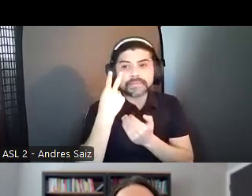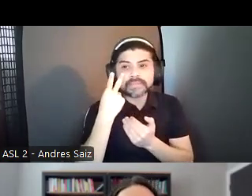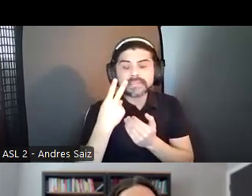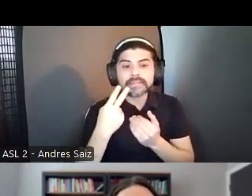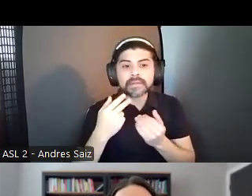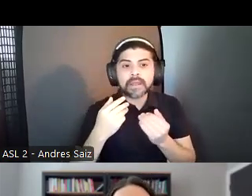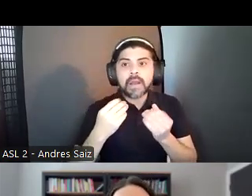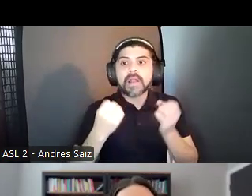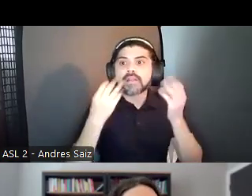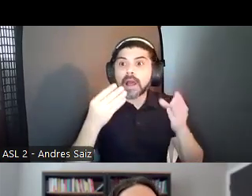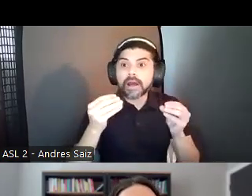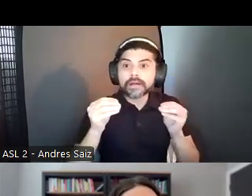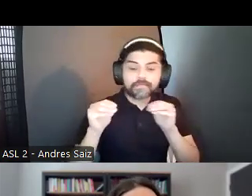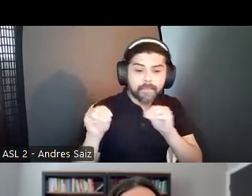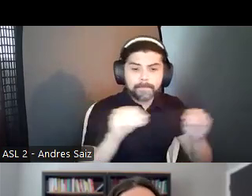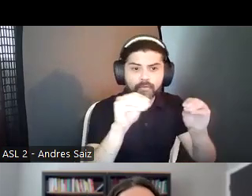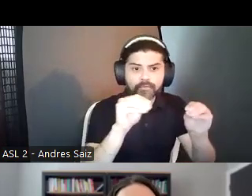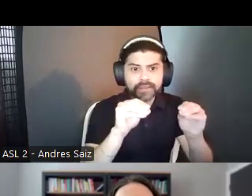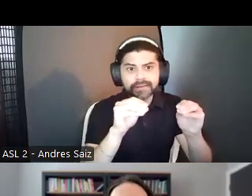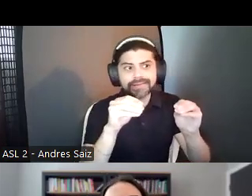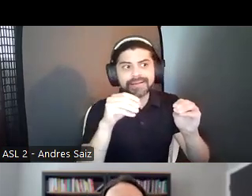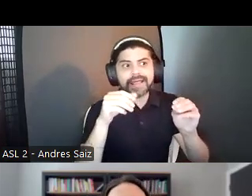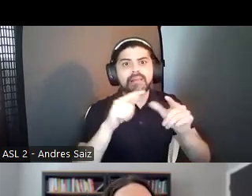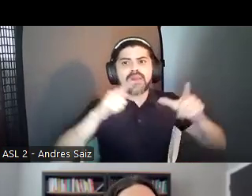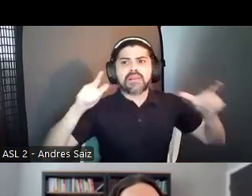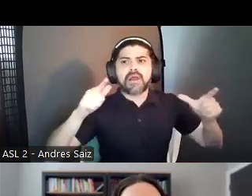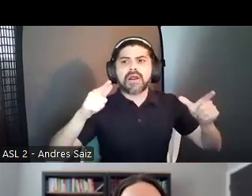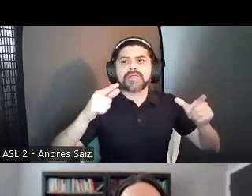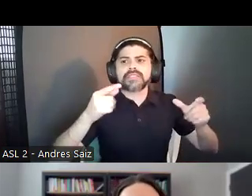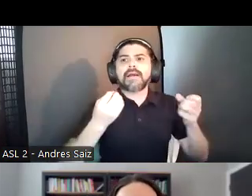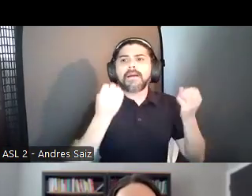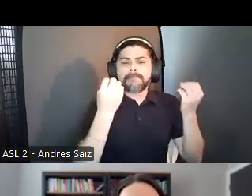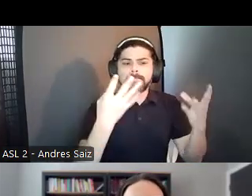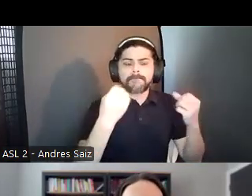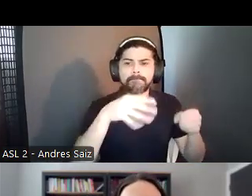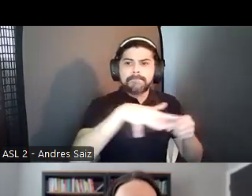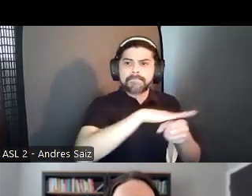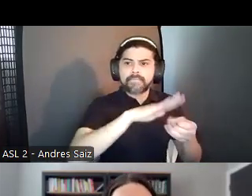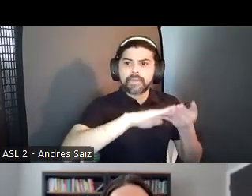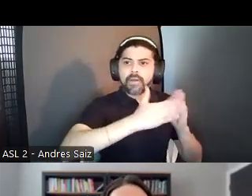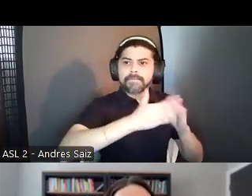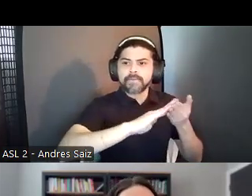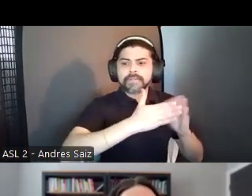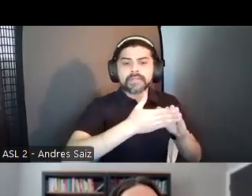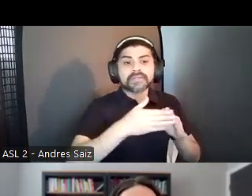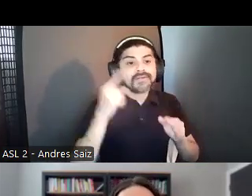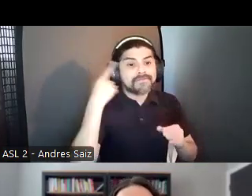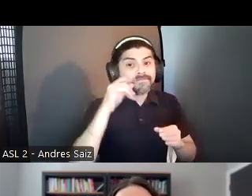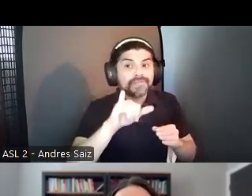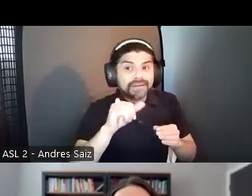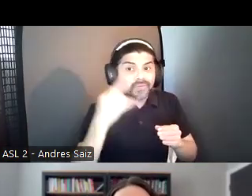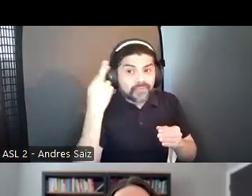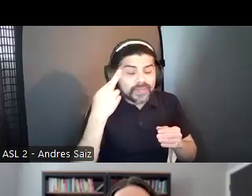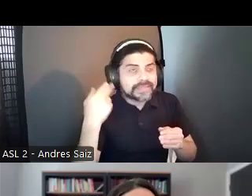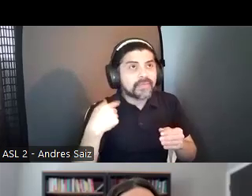population level outcomes or impacts yet. So because of that, we have made sort of a very intentional decision